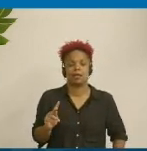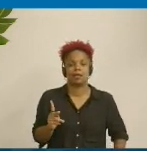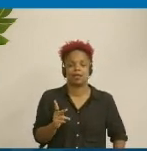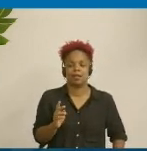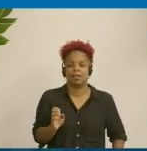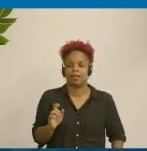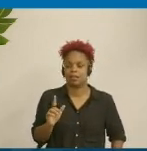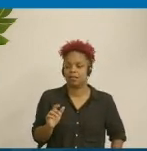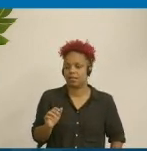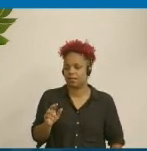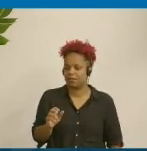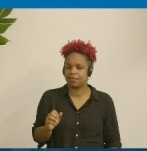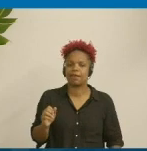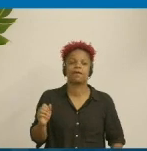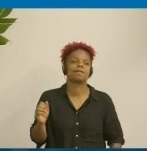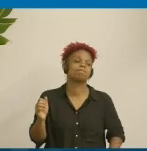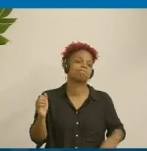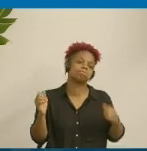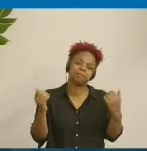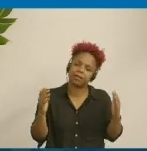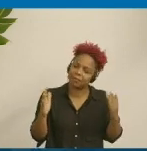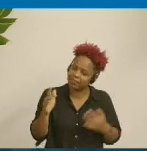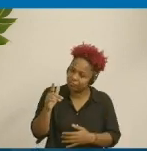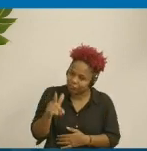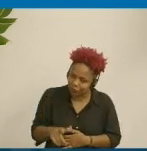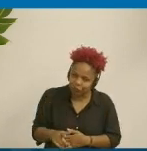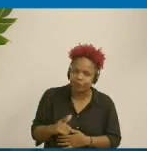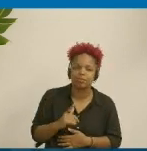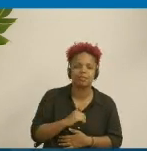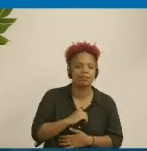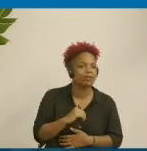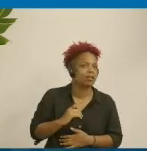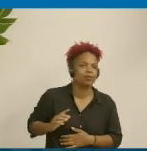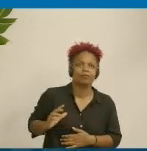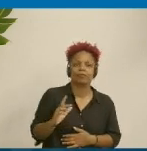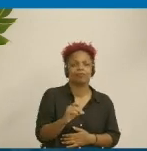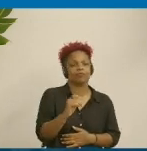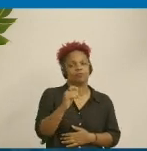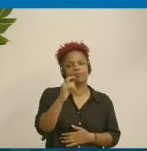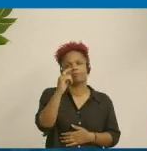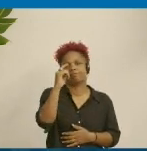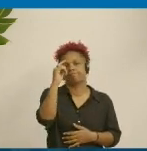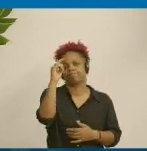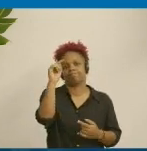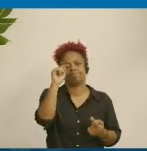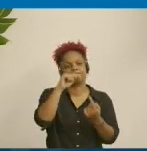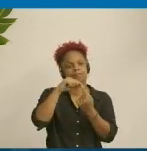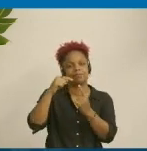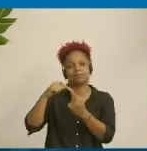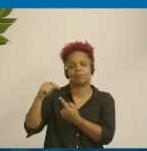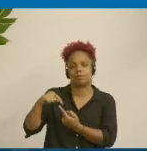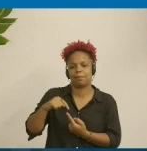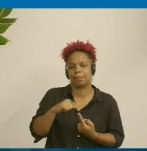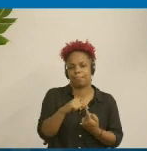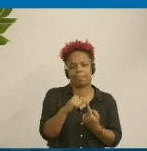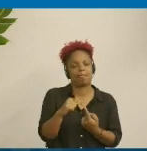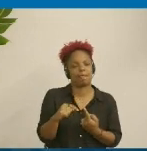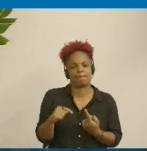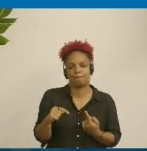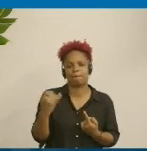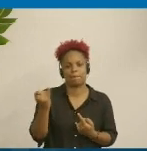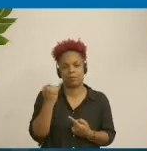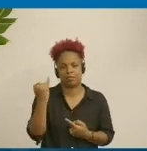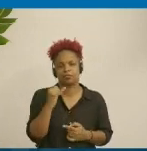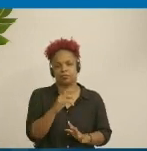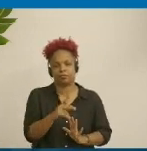to say all of the teams have been amazing, but this project is also very important, because not only you